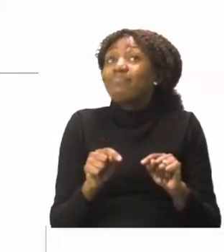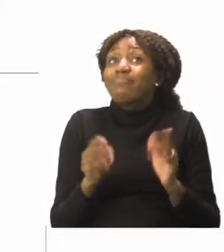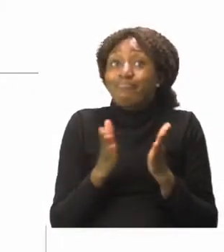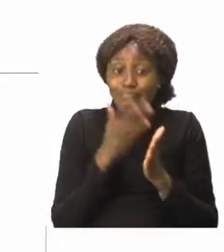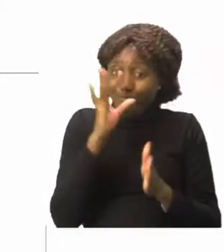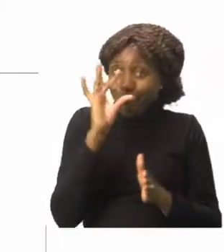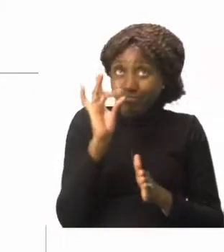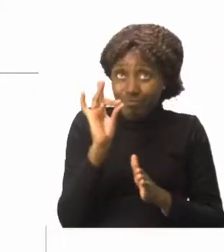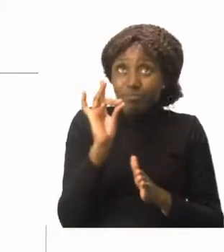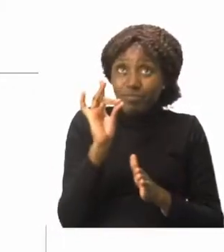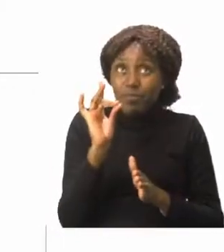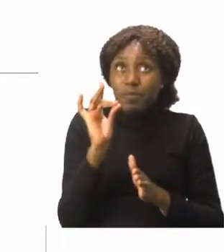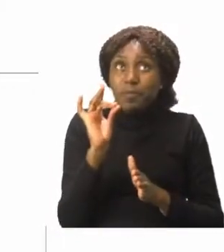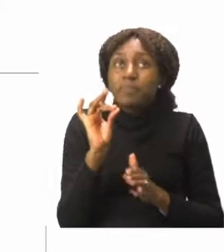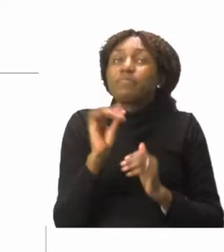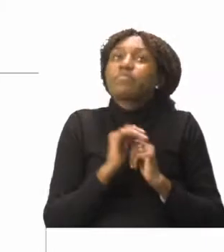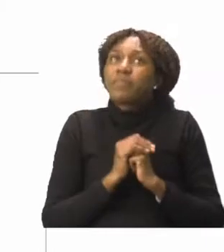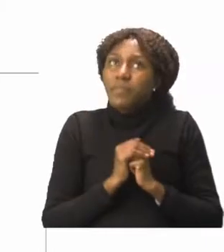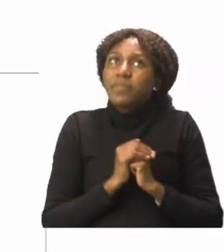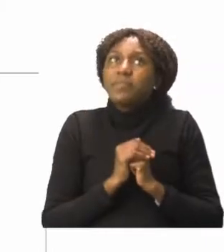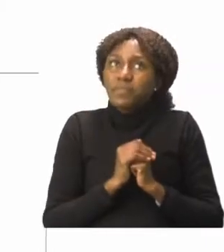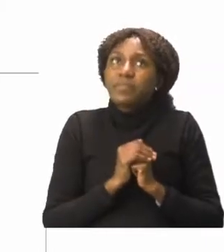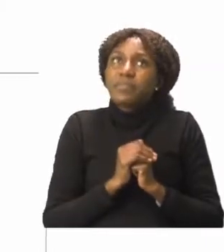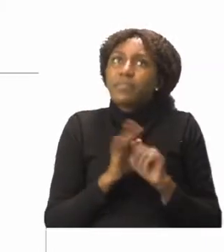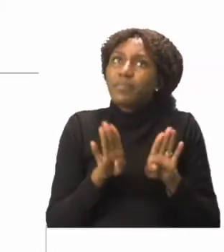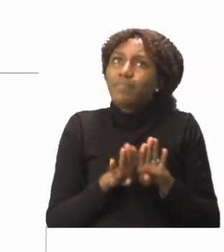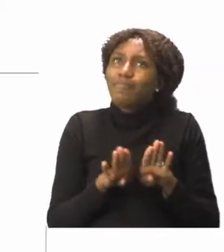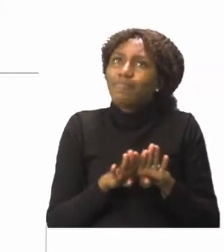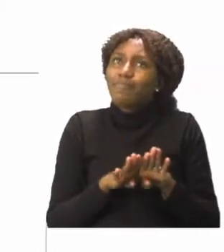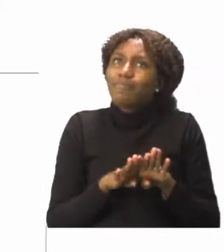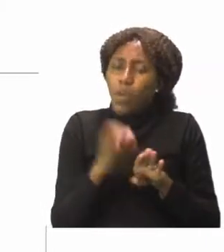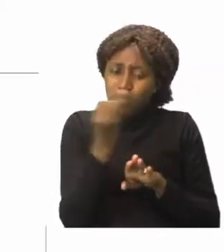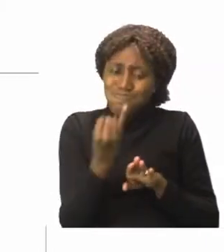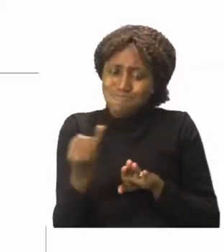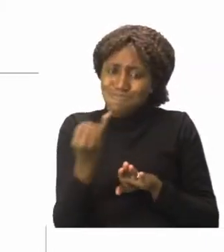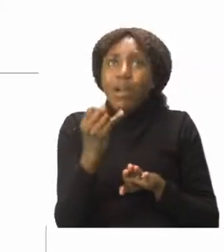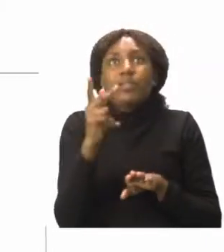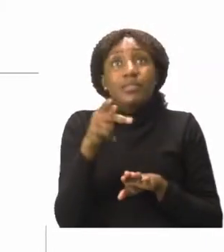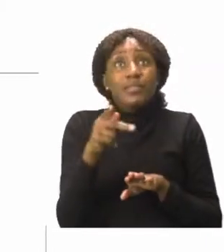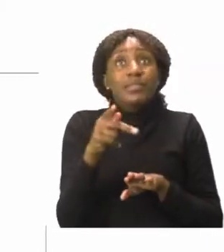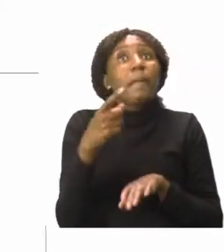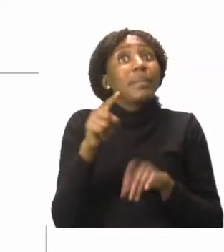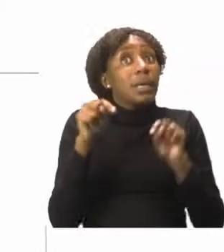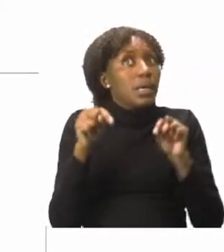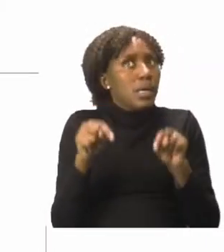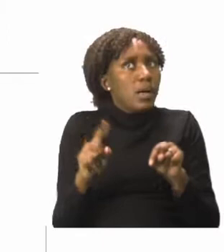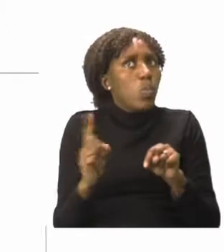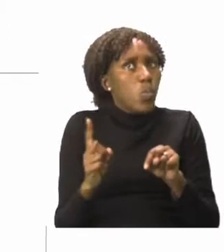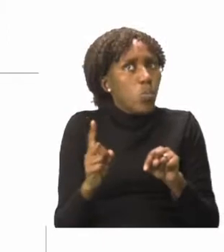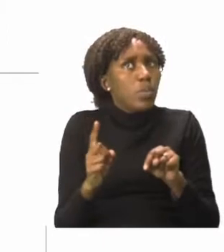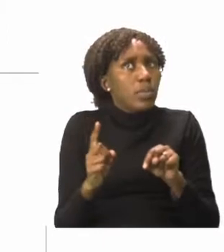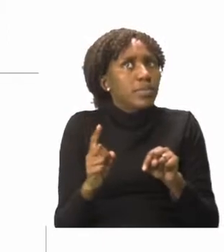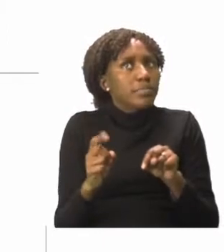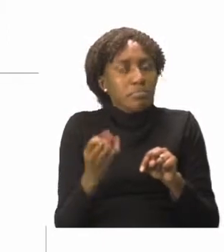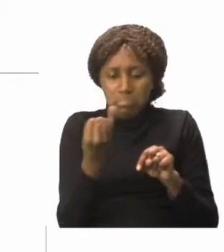8. On page 8, we're going to be doing a bit more drawing, but this time, instead of